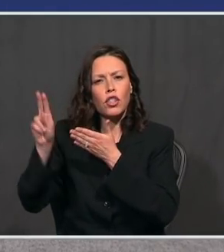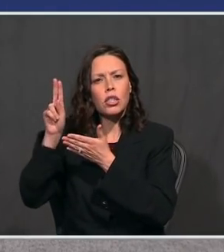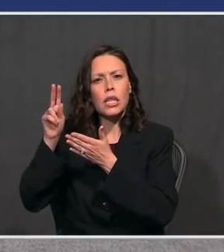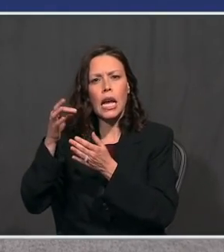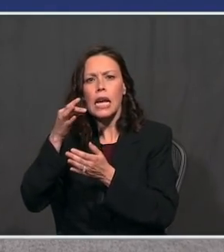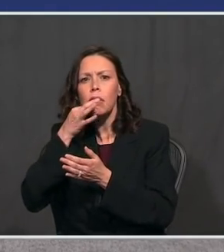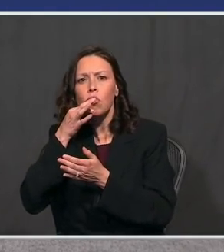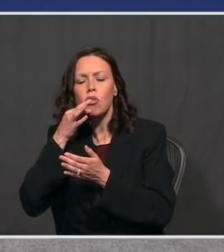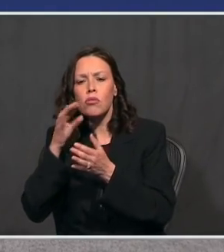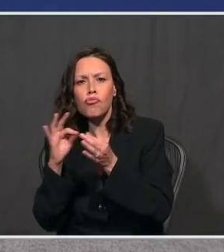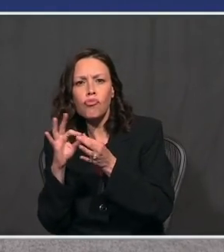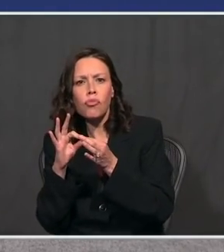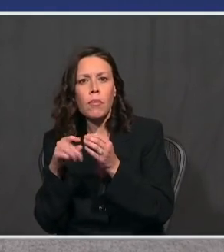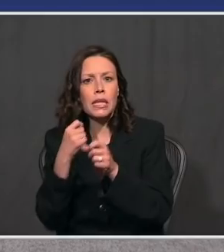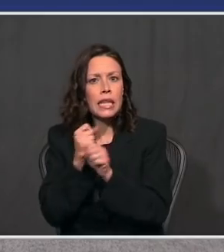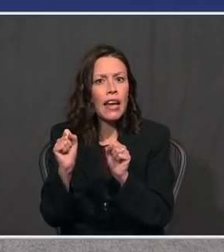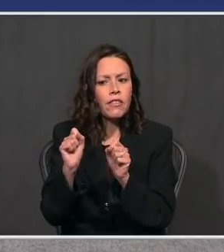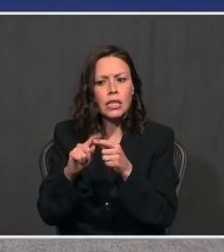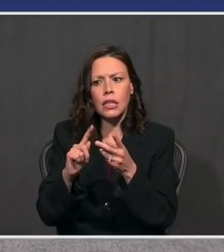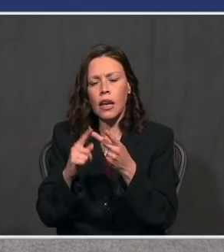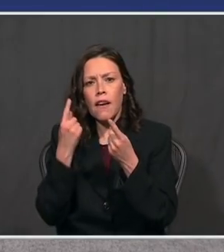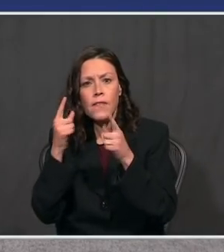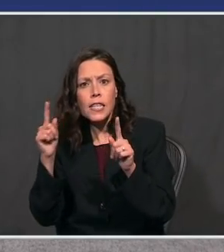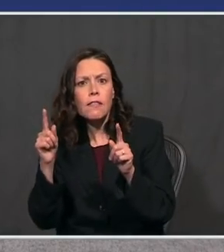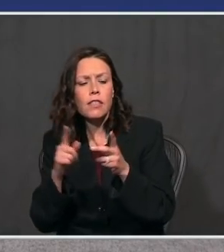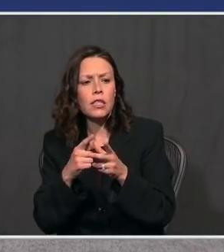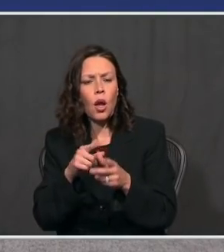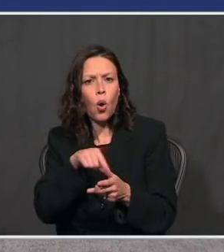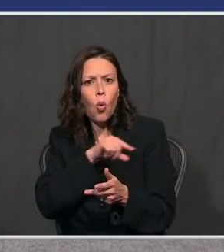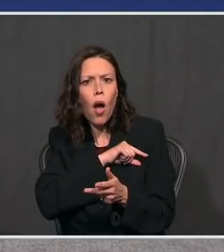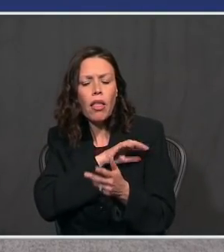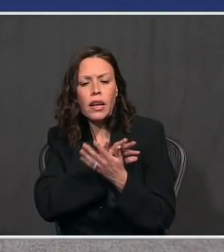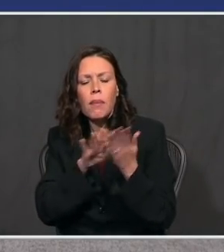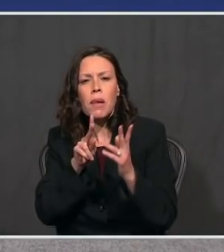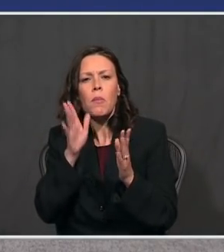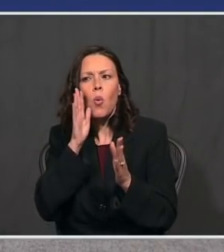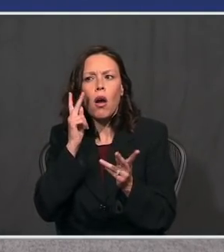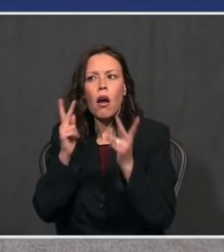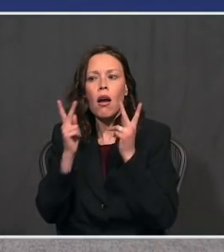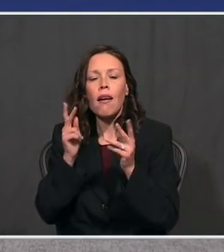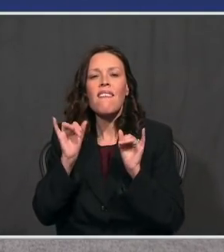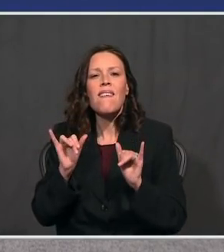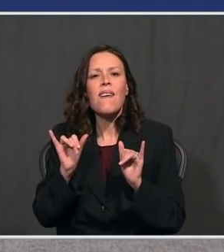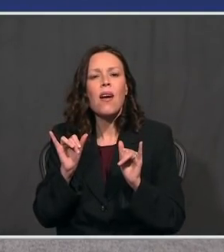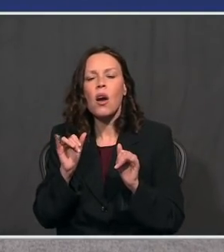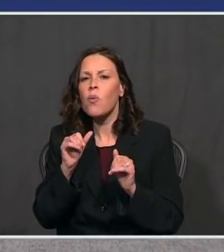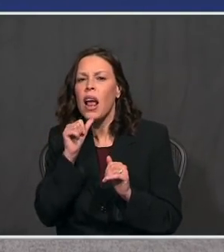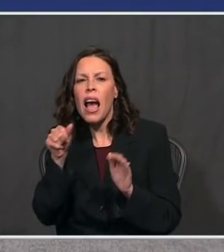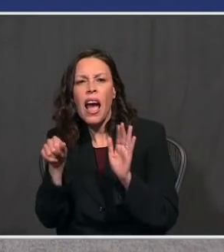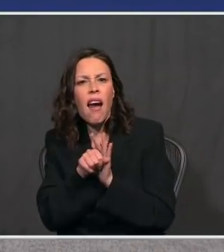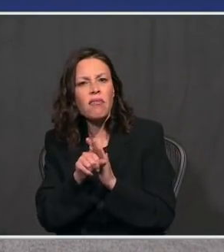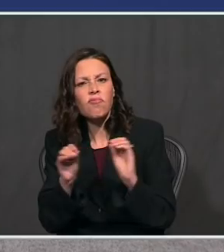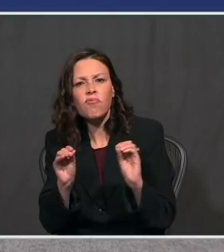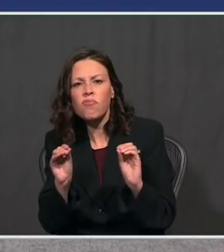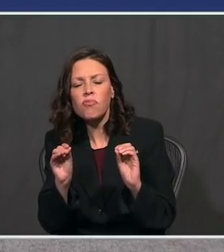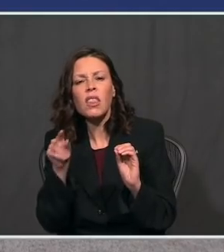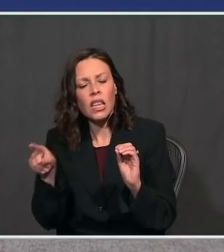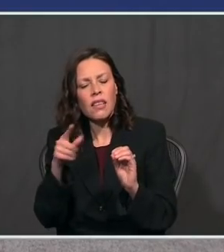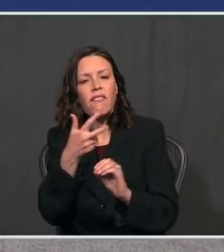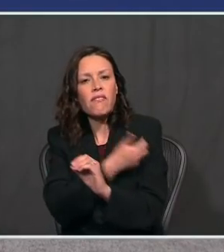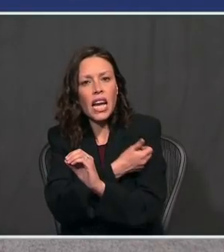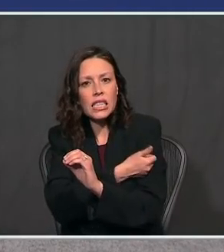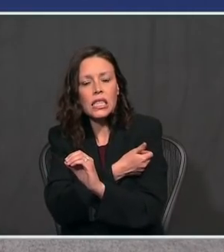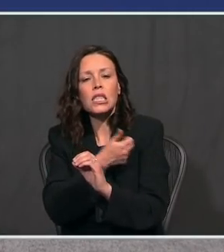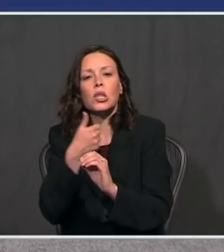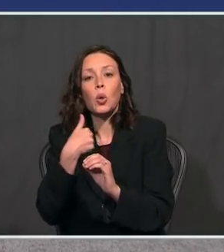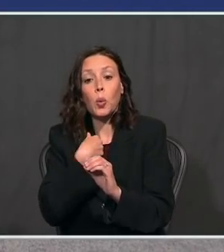safety, effectiveness, and the quality of these vaccines, that people will see nothing's being hidden, that these are vaccines that